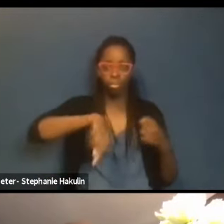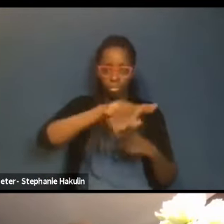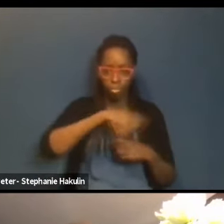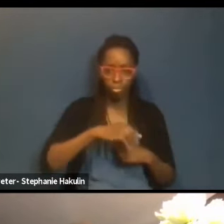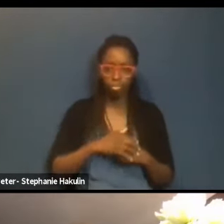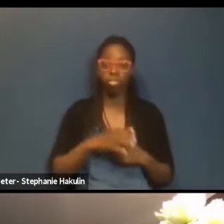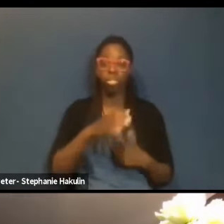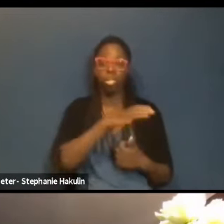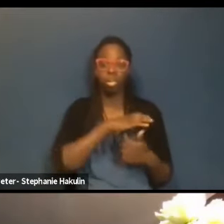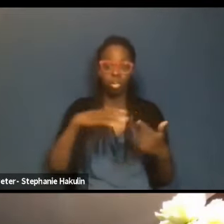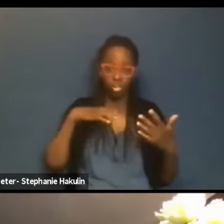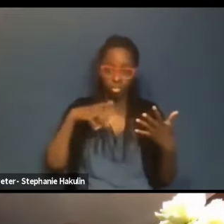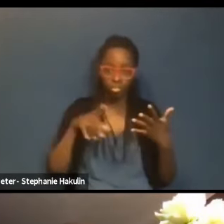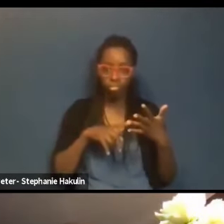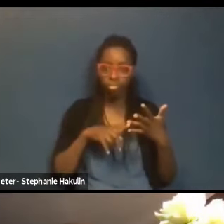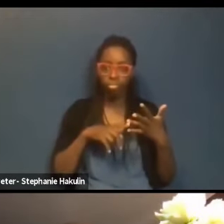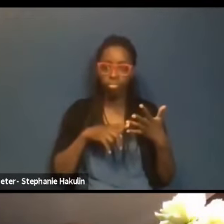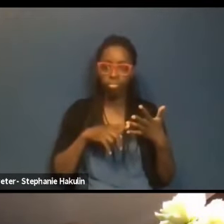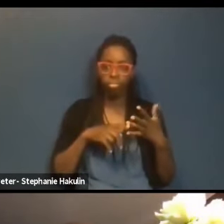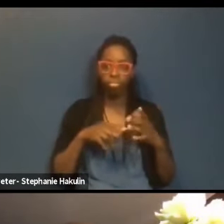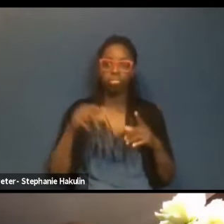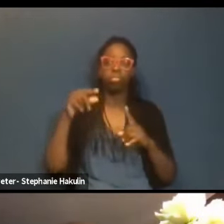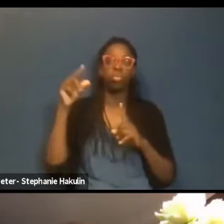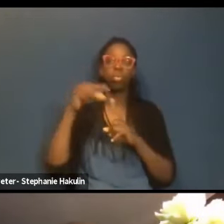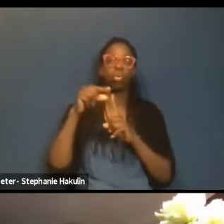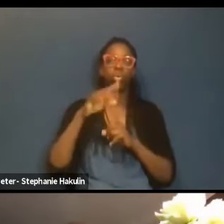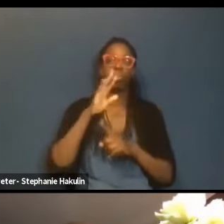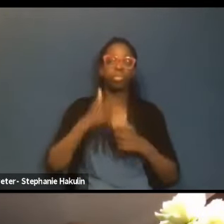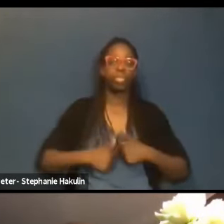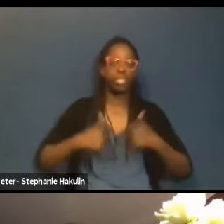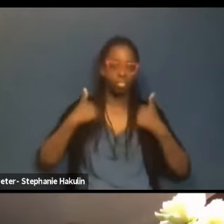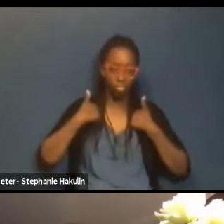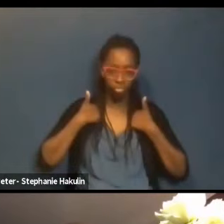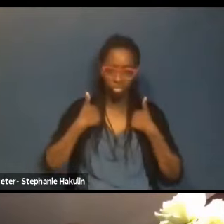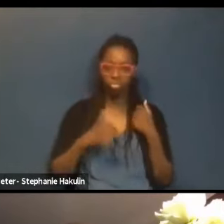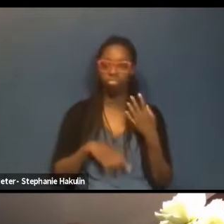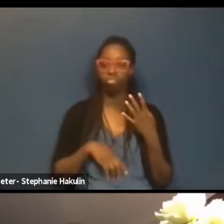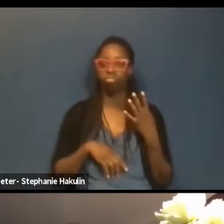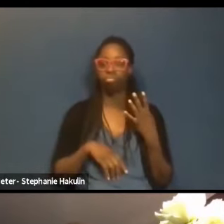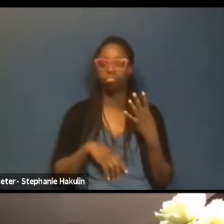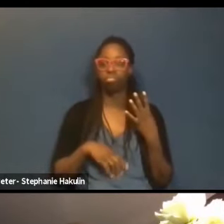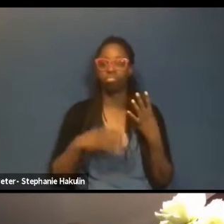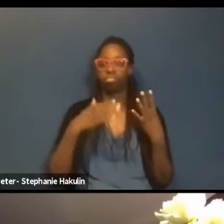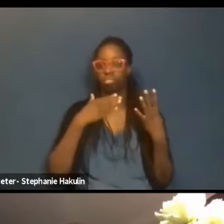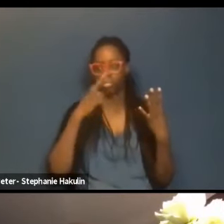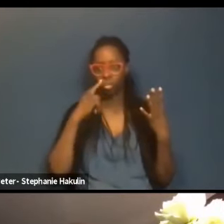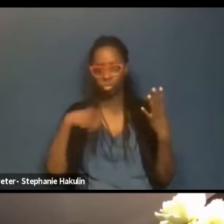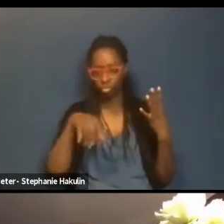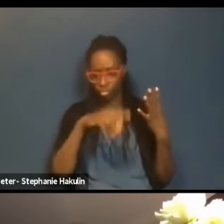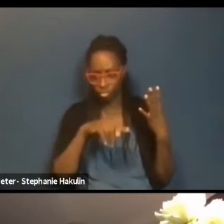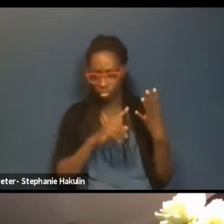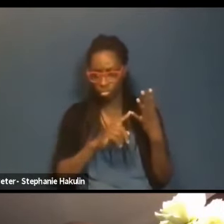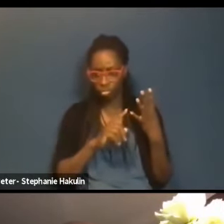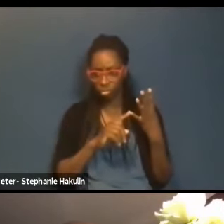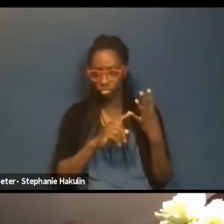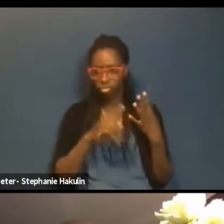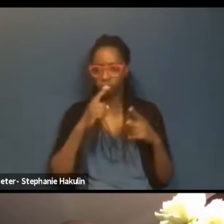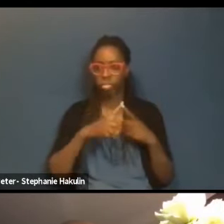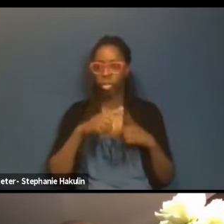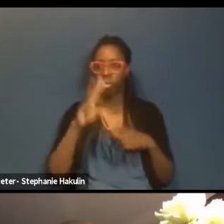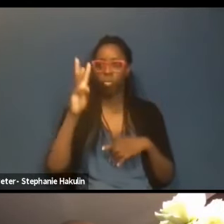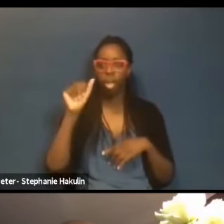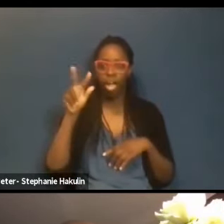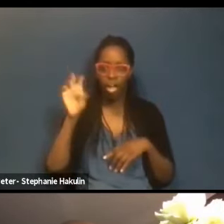Live, Intersection for the Arts, for this amazing space. Oh My and First Wave. Art Change Us. We could not have put together a